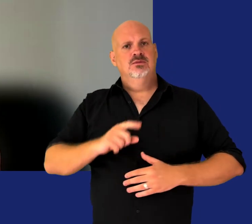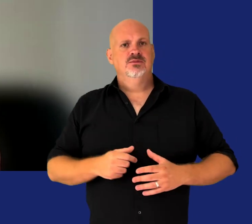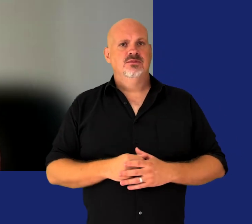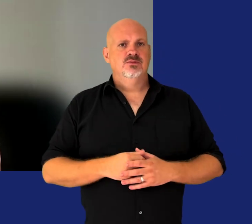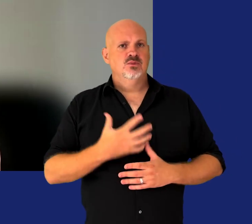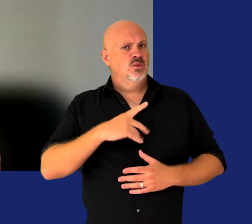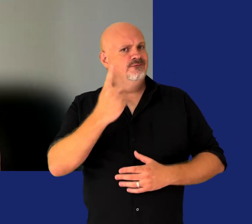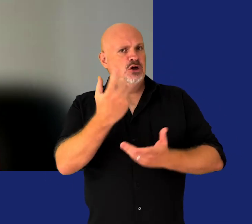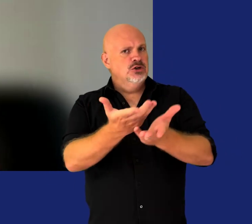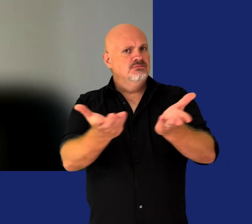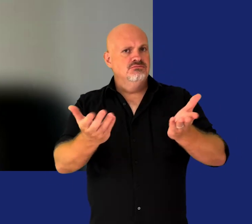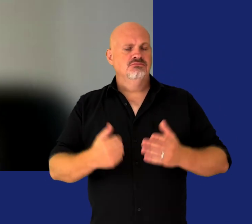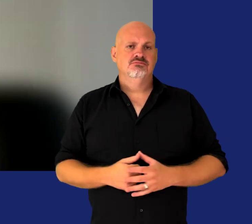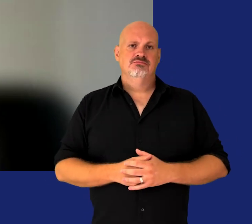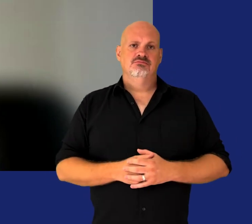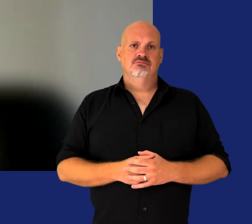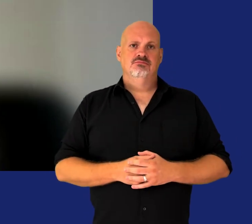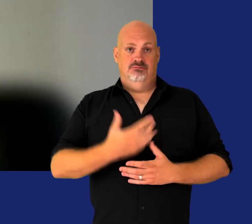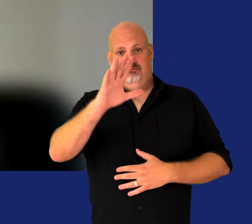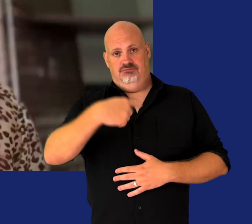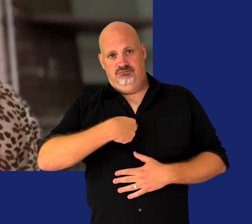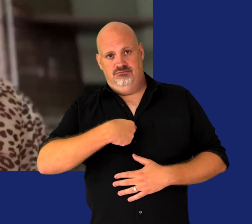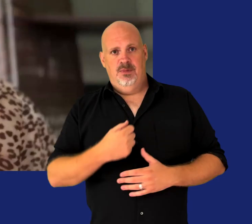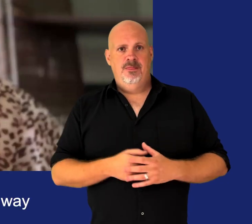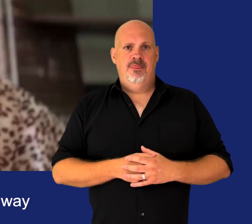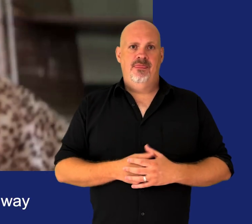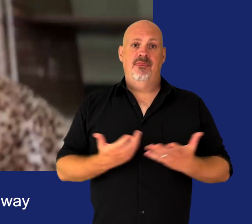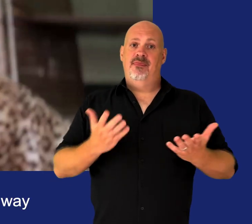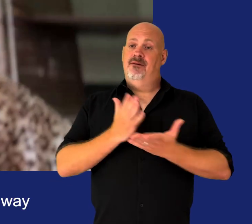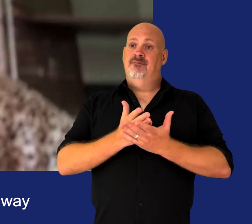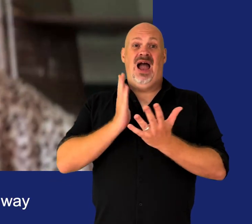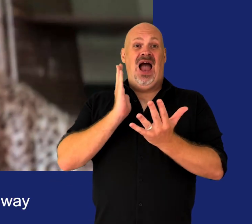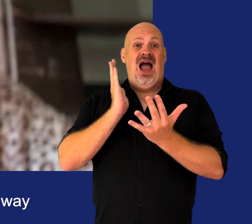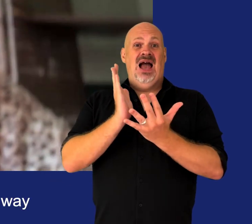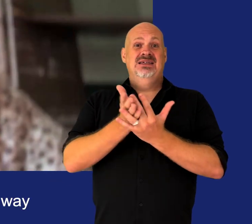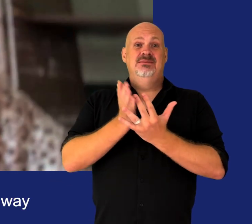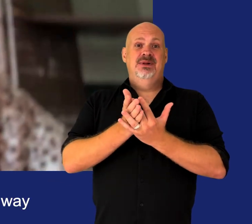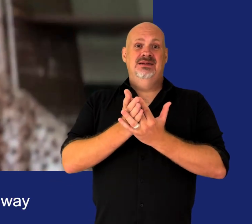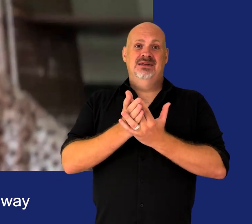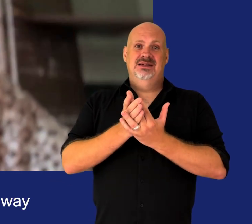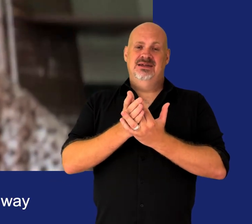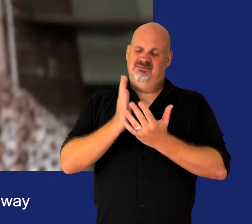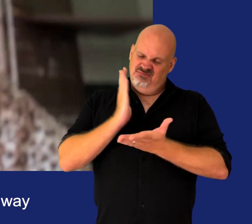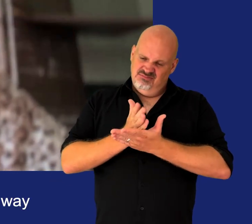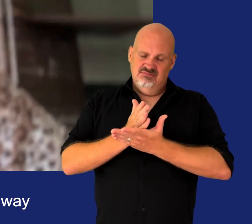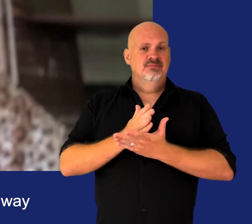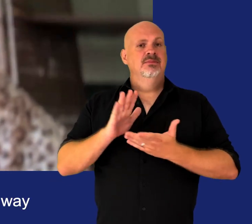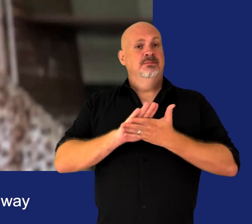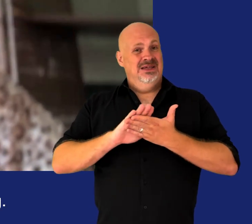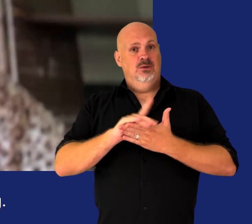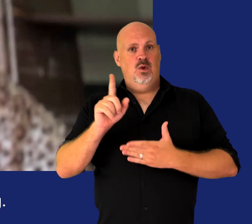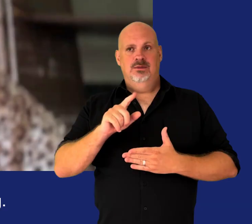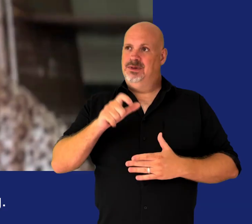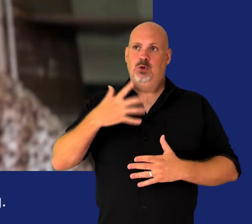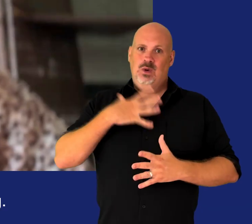Who would like to go first? I go. For me, genuine accessibility means people don't have to fight their